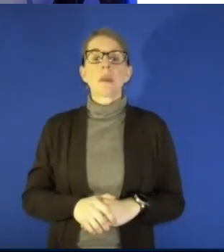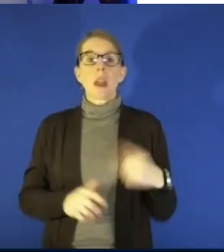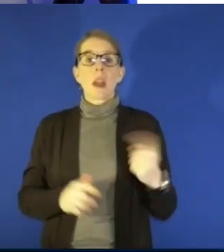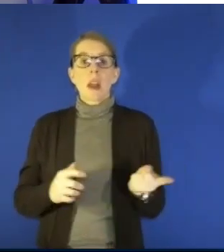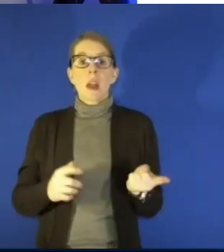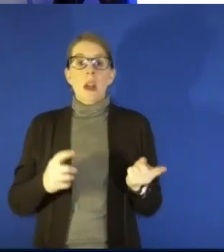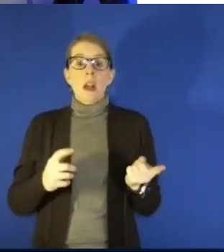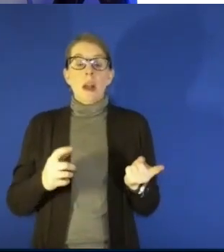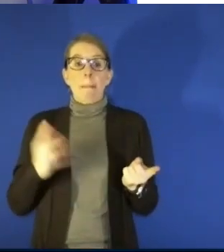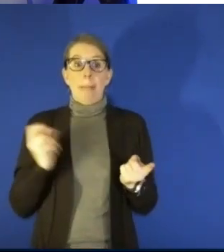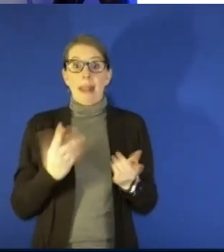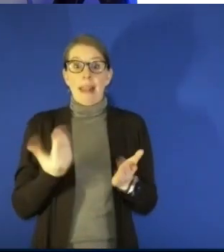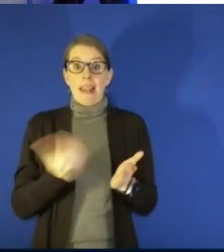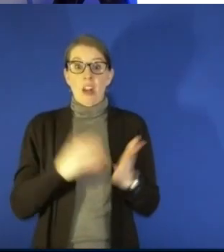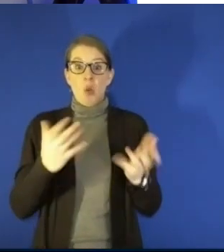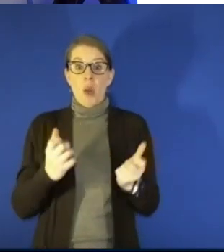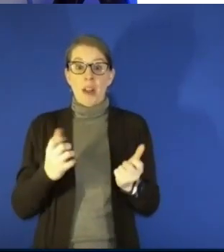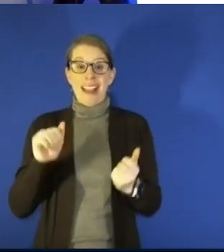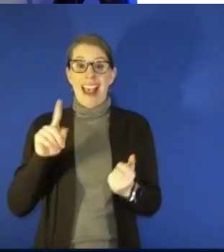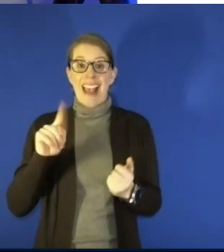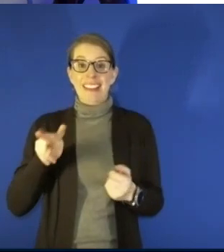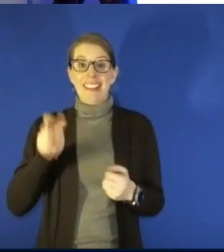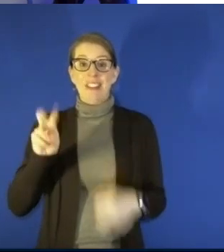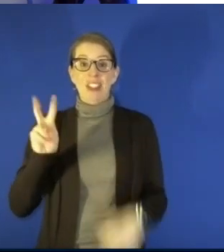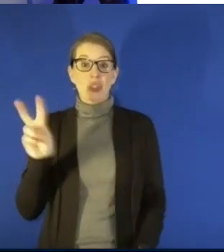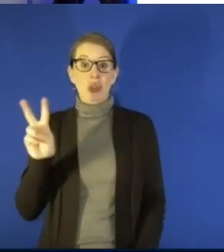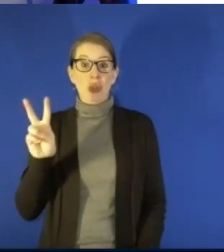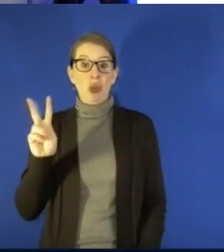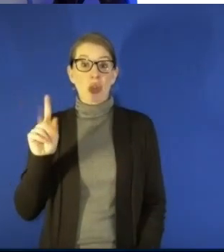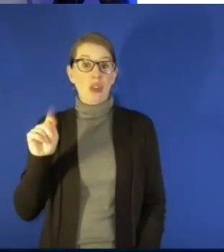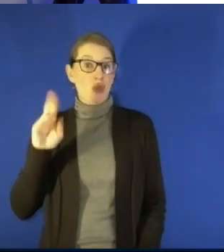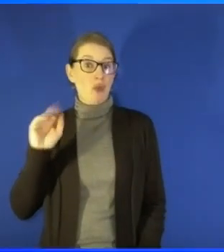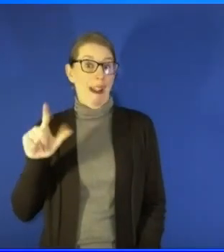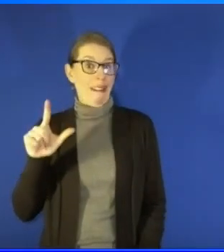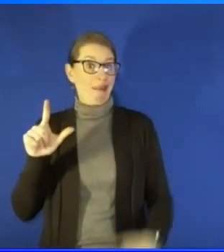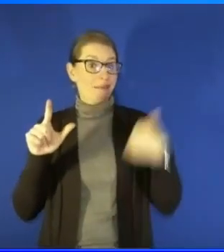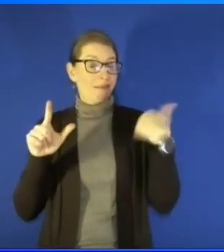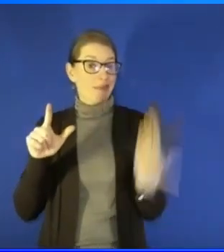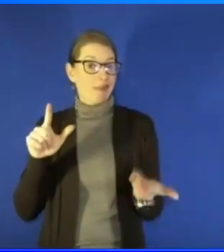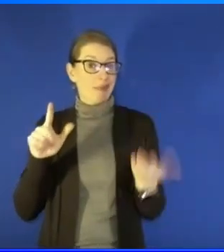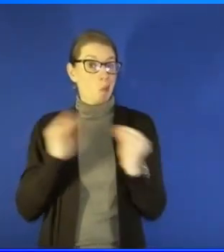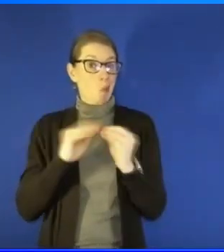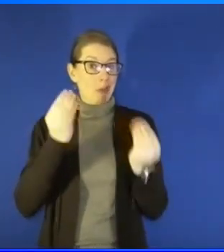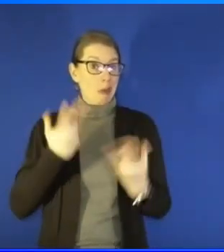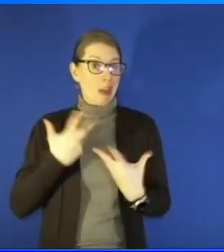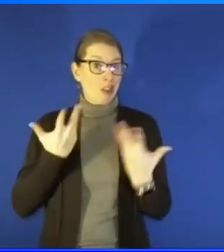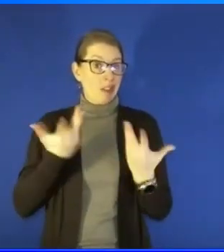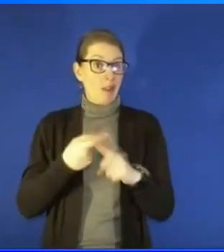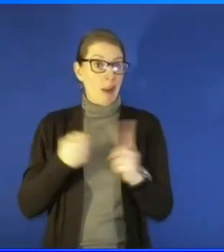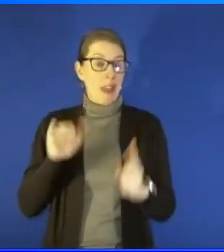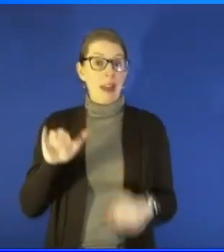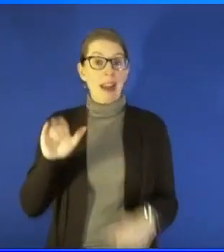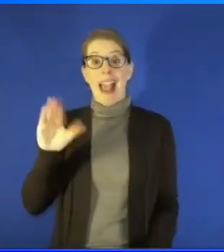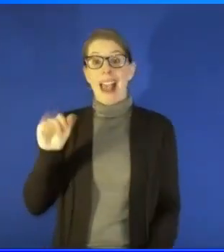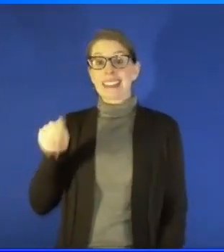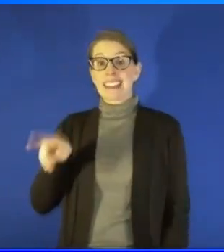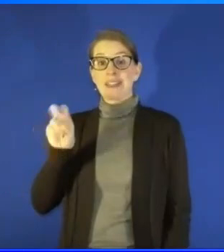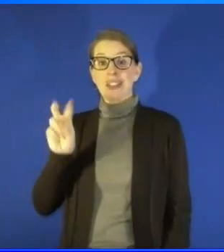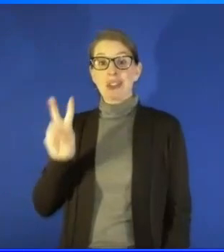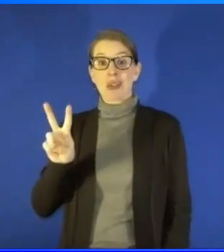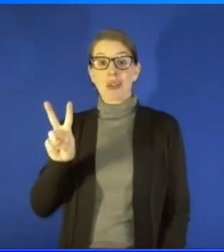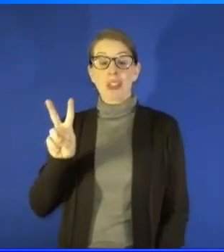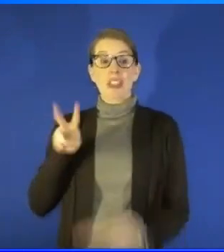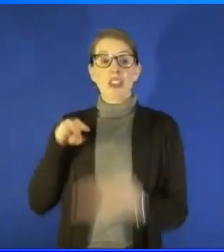the Active 2 trial. Any updates on that you can share? Well, Active 2 is a trial where